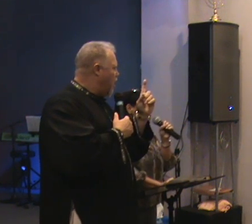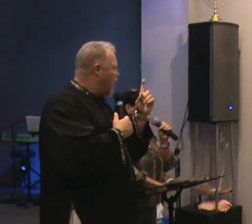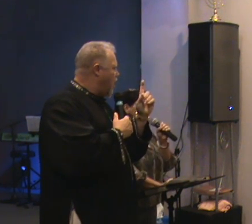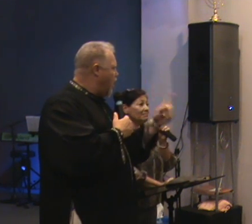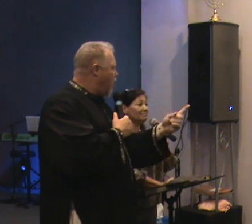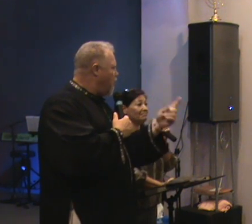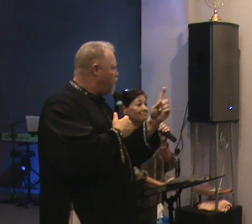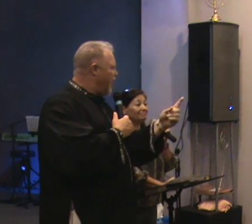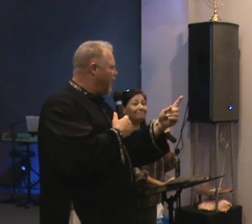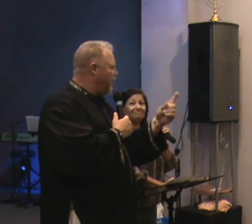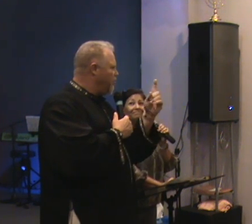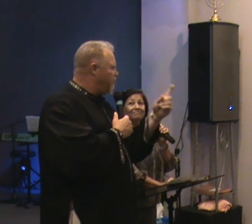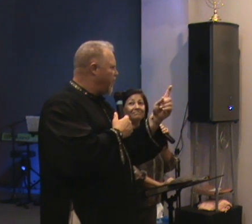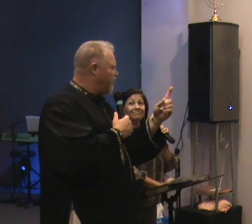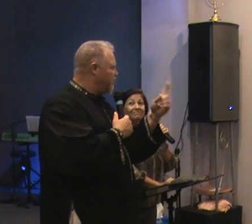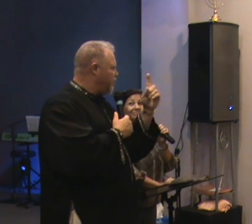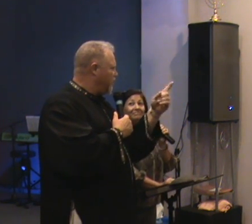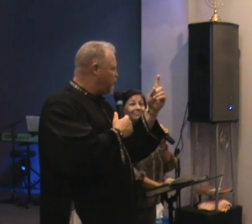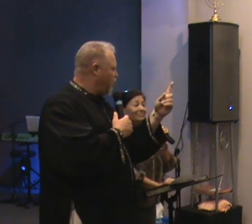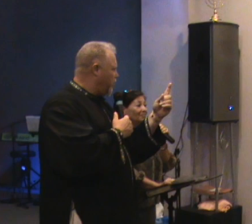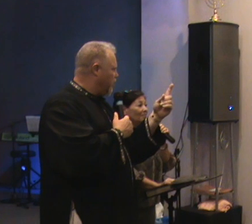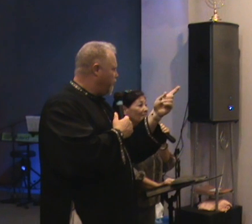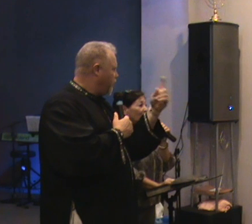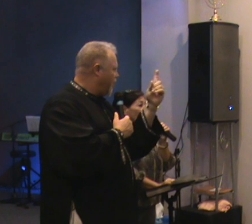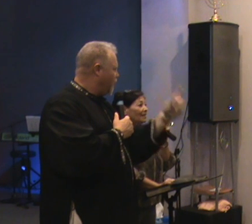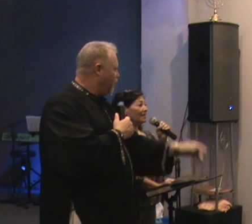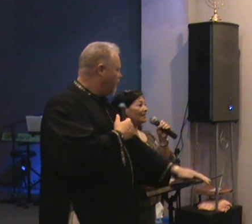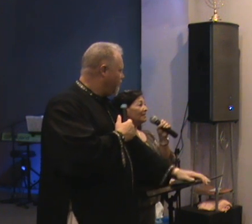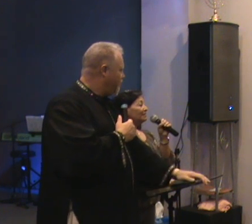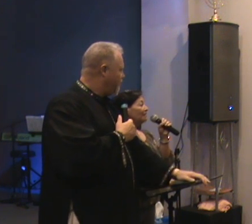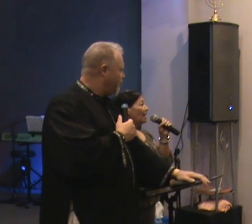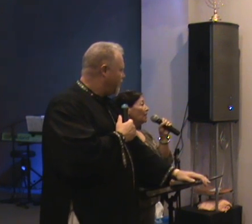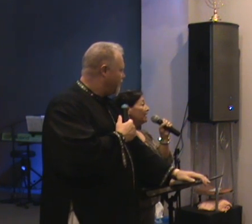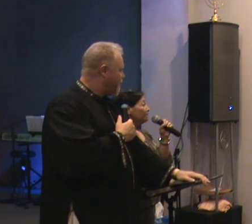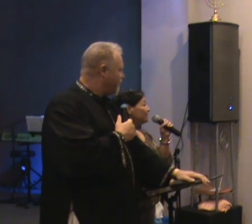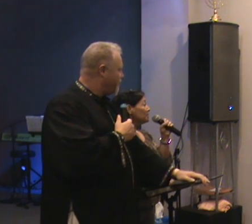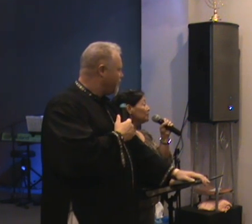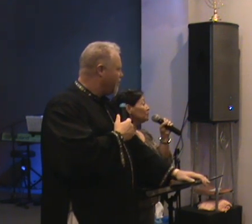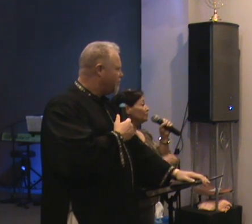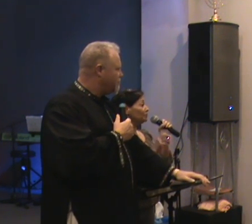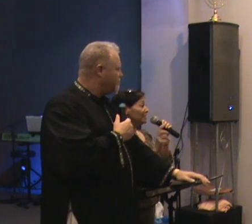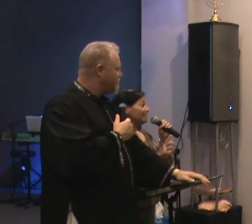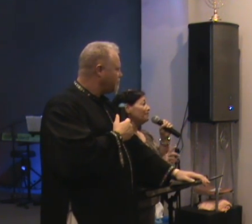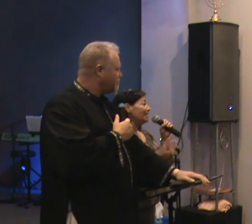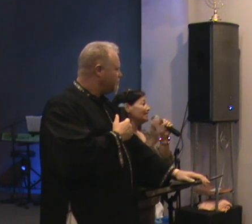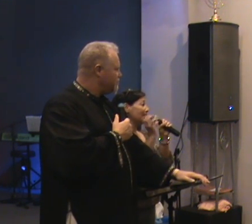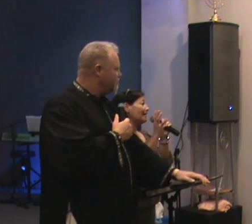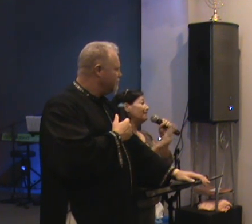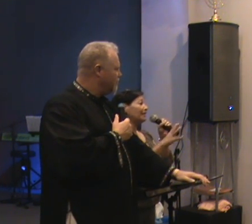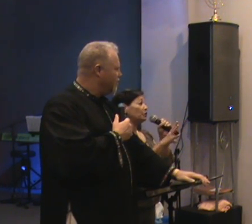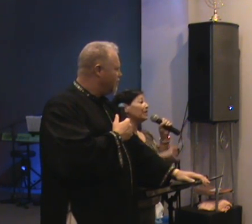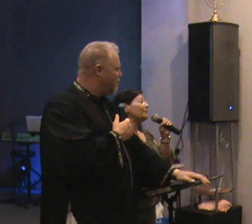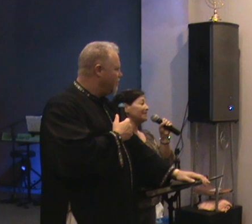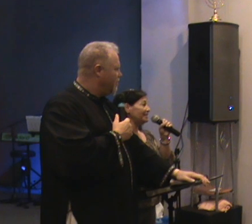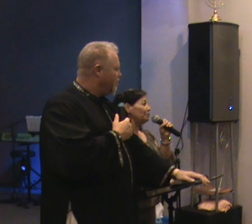entre ustedes. Already your faith is being spoken of throughout the world. Ahora mismo vuestra fe se